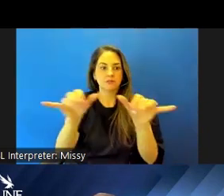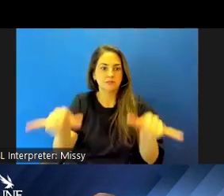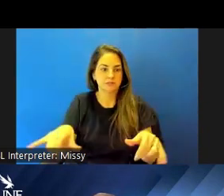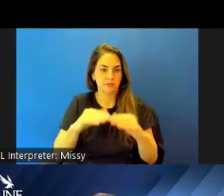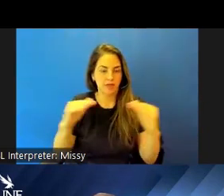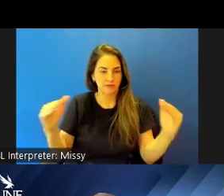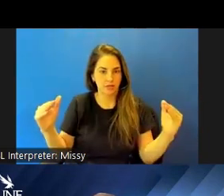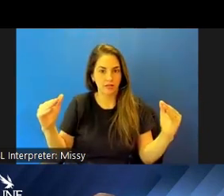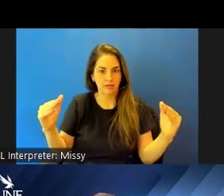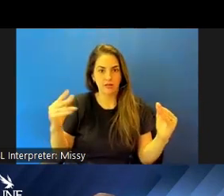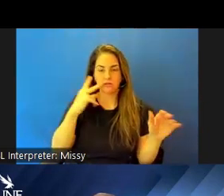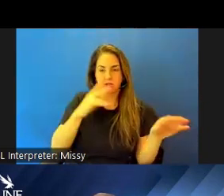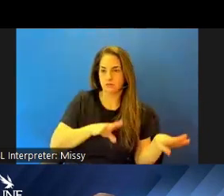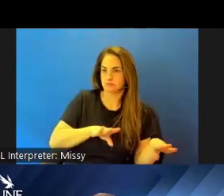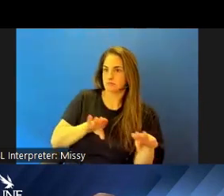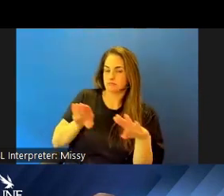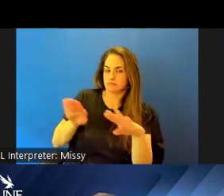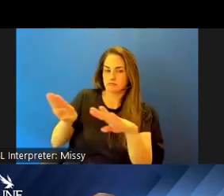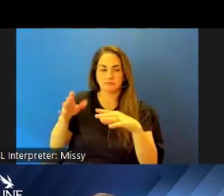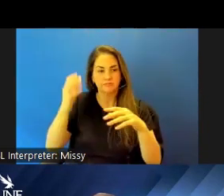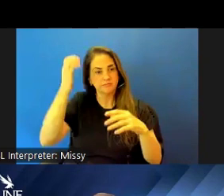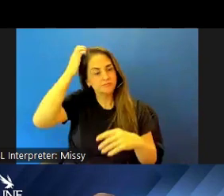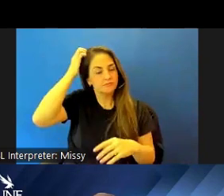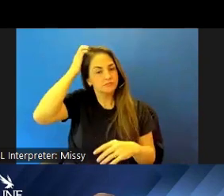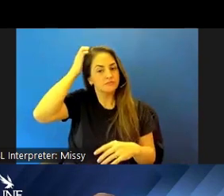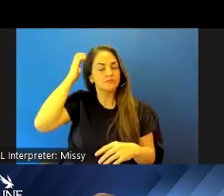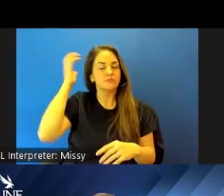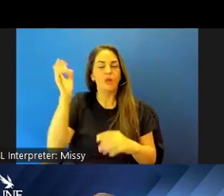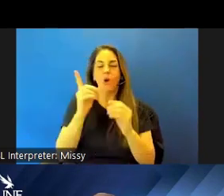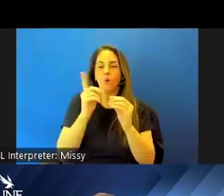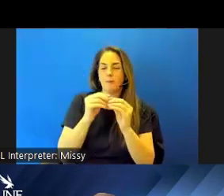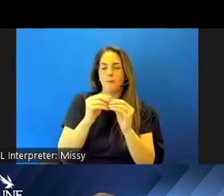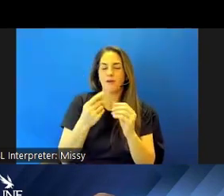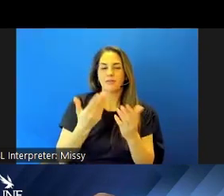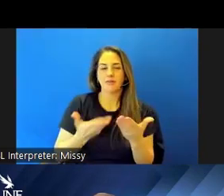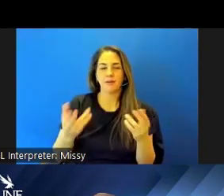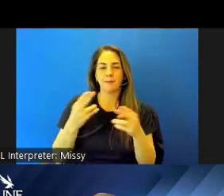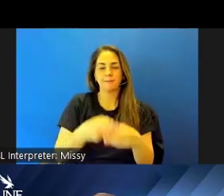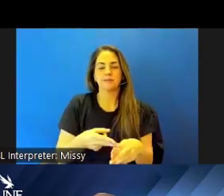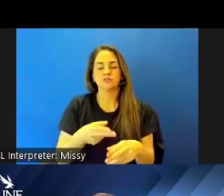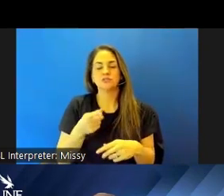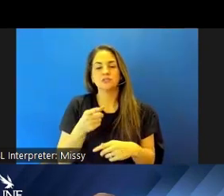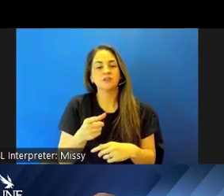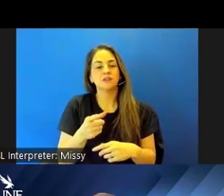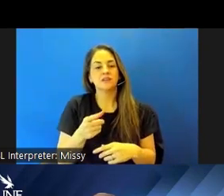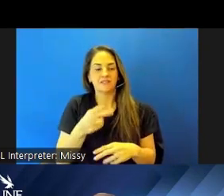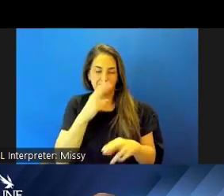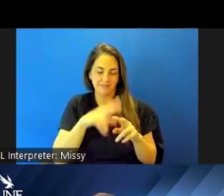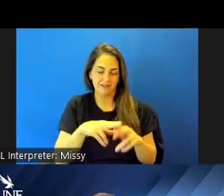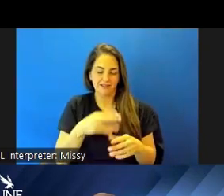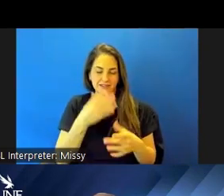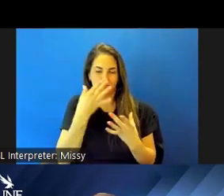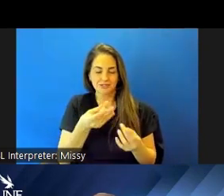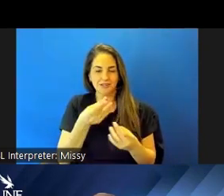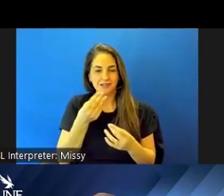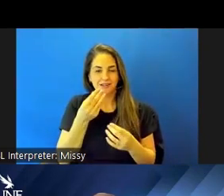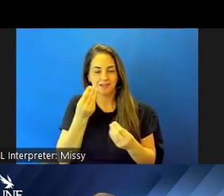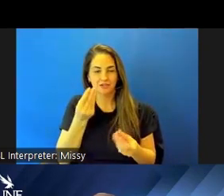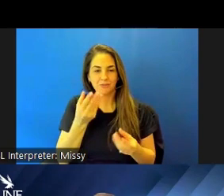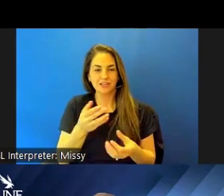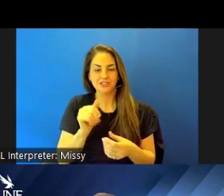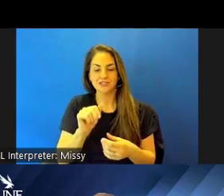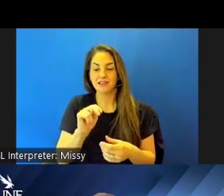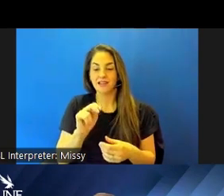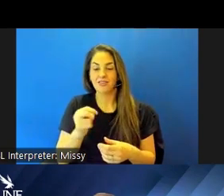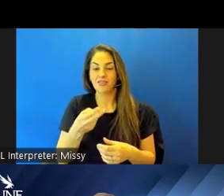So we can move on. Oh, actually, one other thing I wanted to mention was some fun information that folks from Anthology shared with